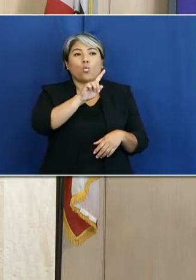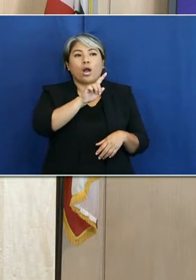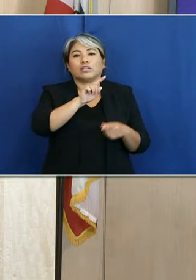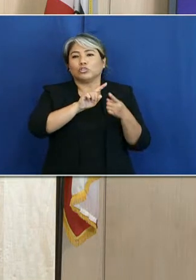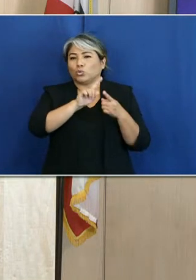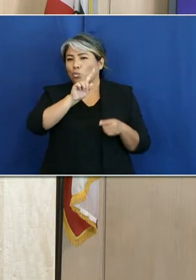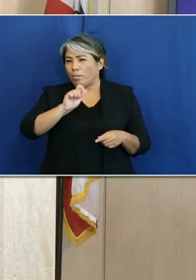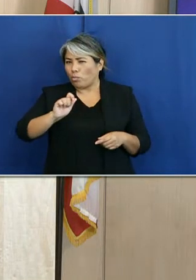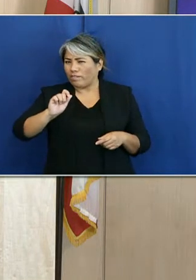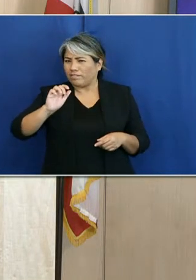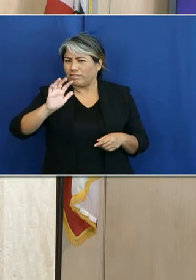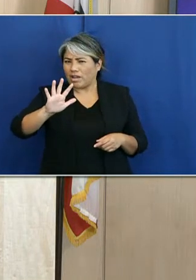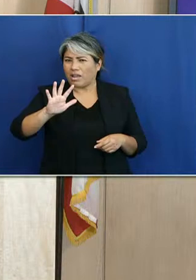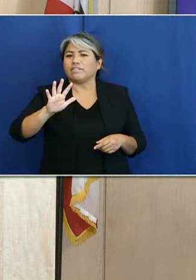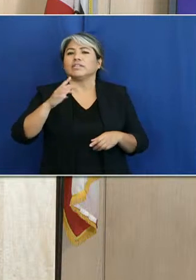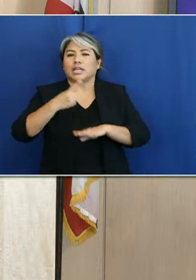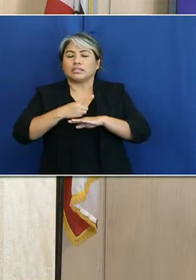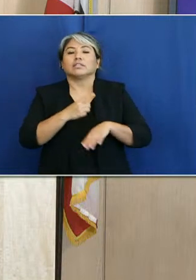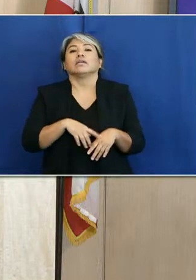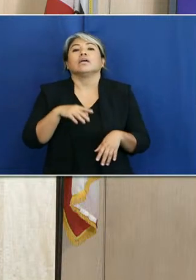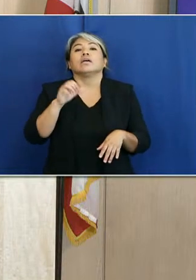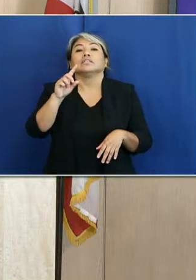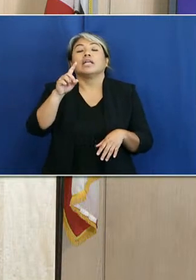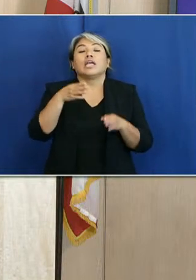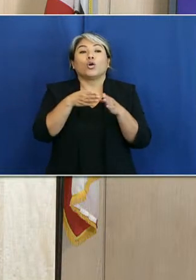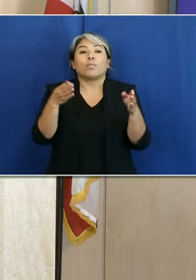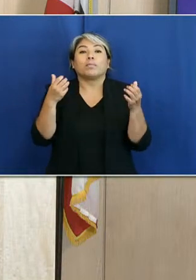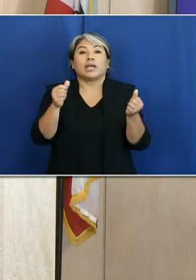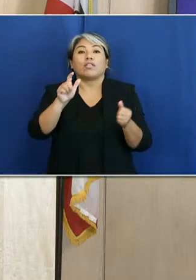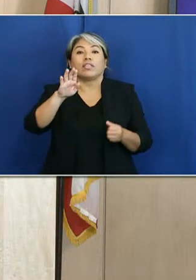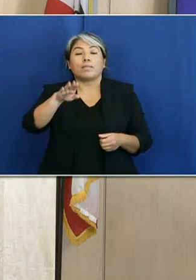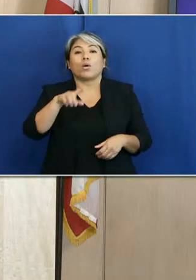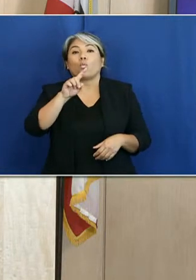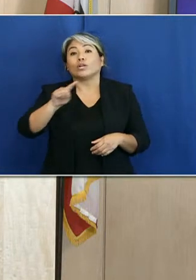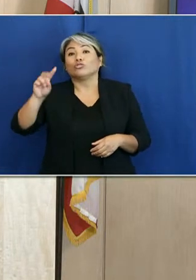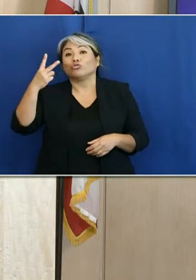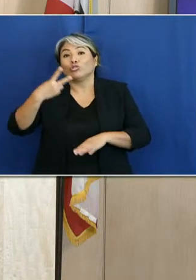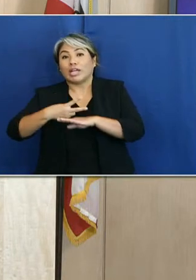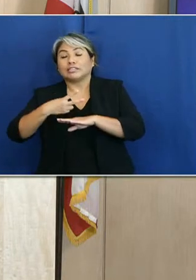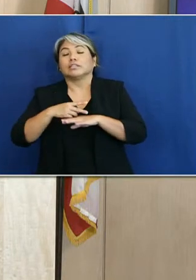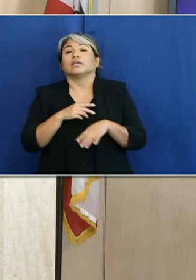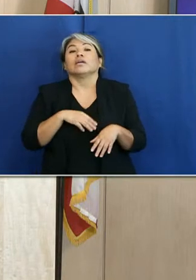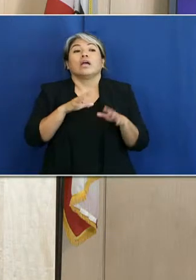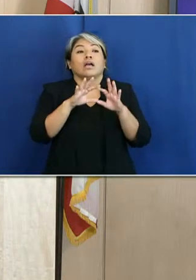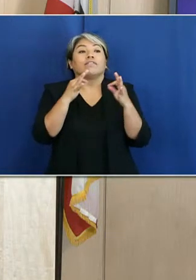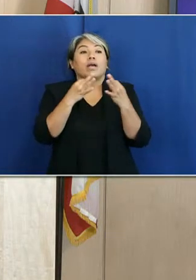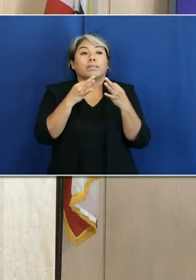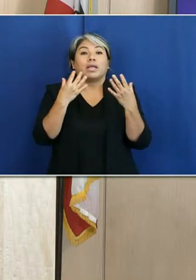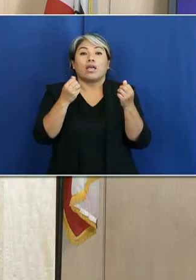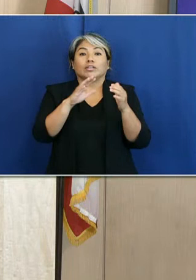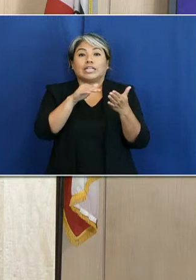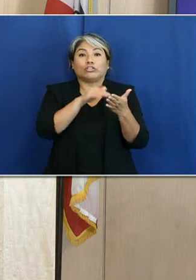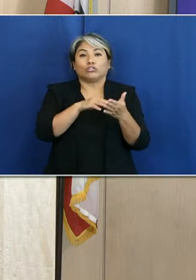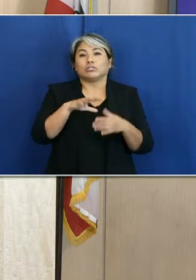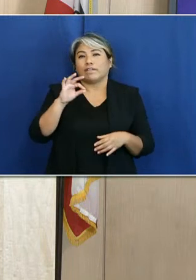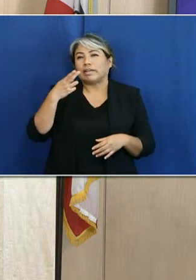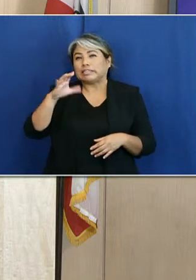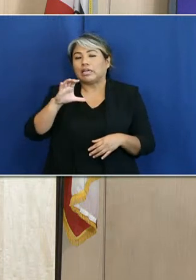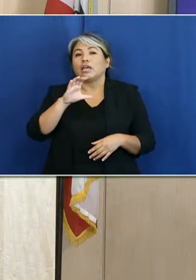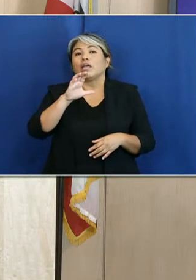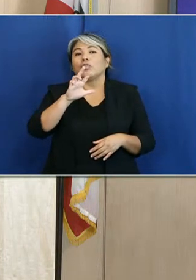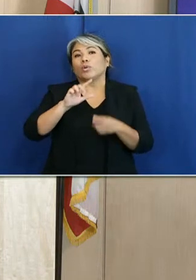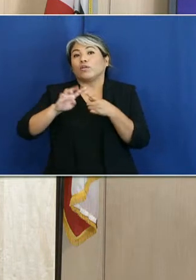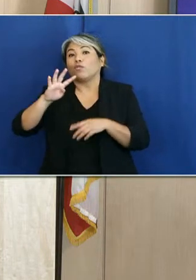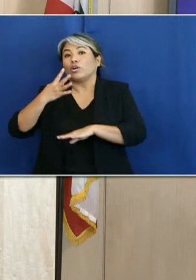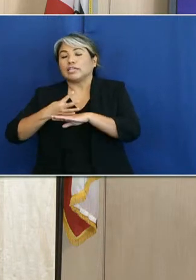days. Our San Diego County Public Health Lab, 1 to 2 days. Family Health Centers of San Diego, 3 to 4 days. And